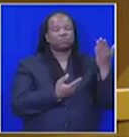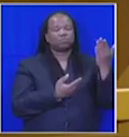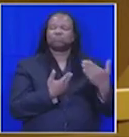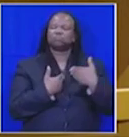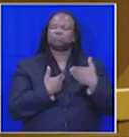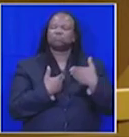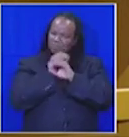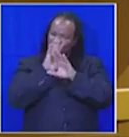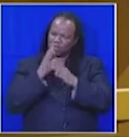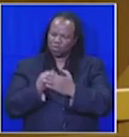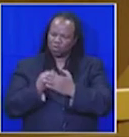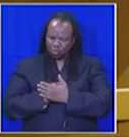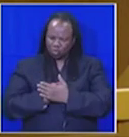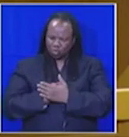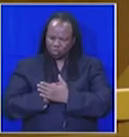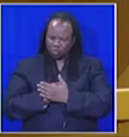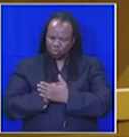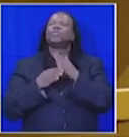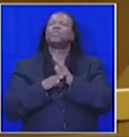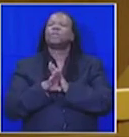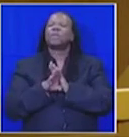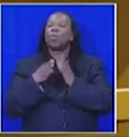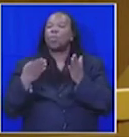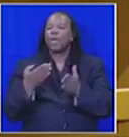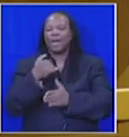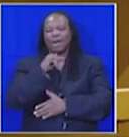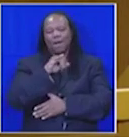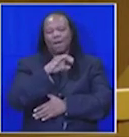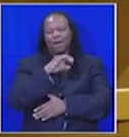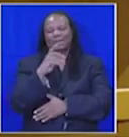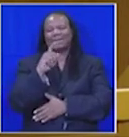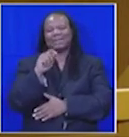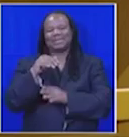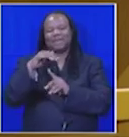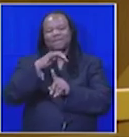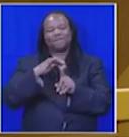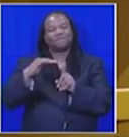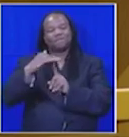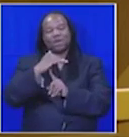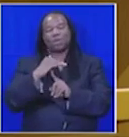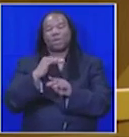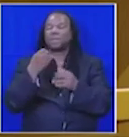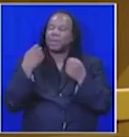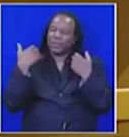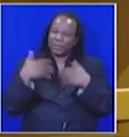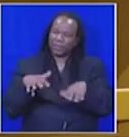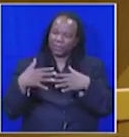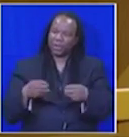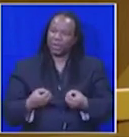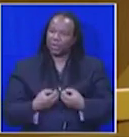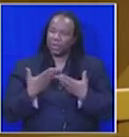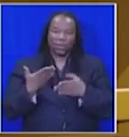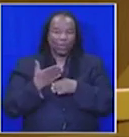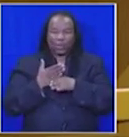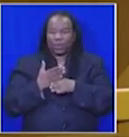youth development in the ICT environment at a time when youth unemployment is reasonably high. Equally